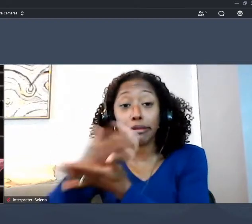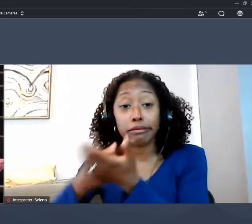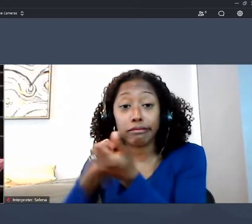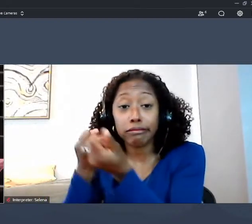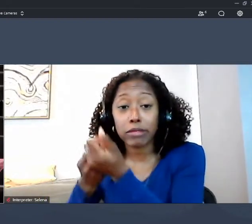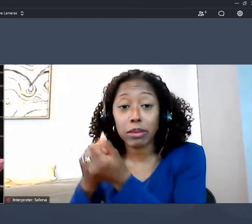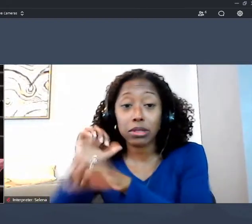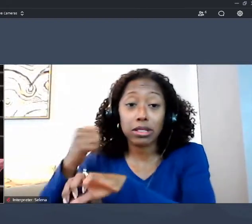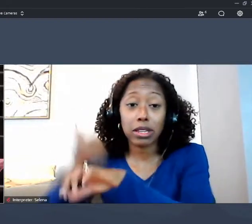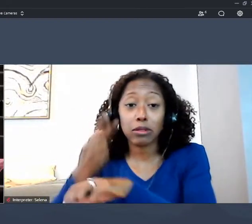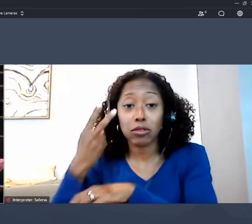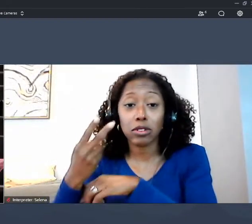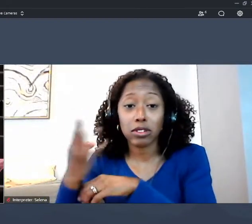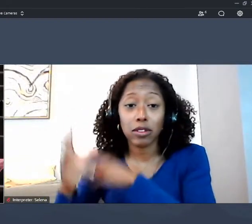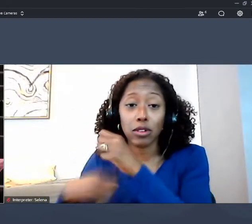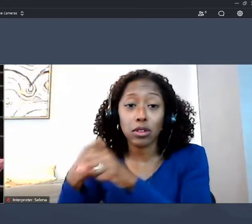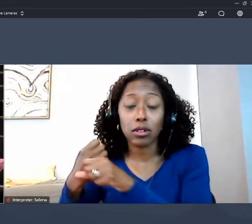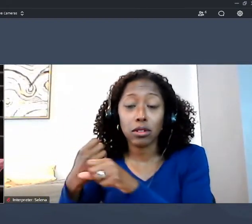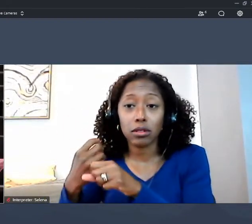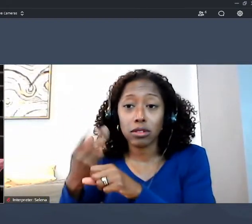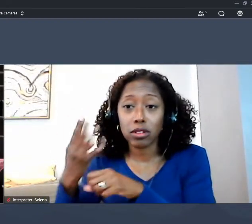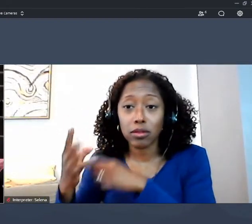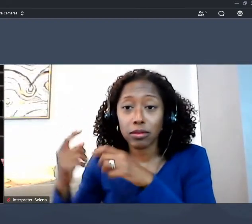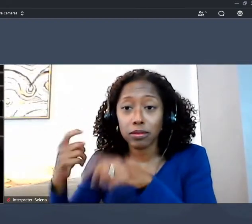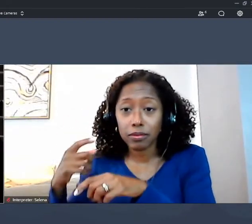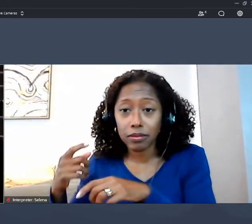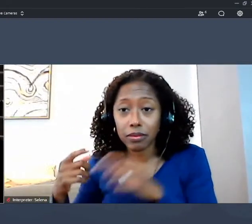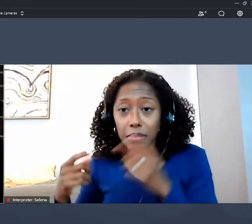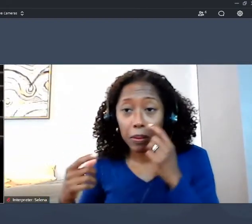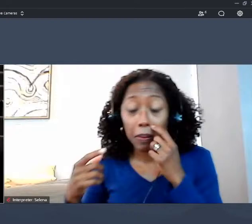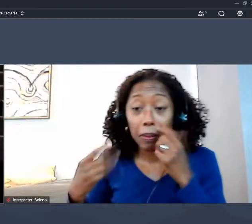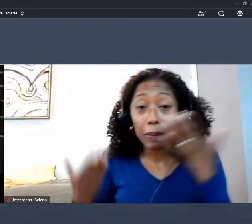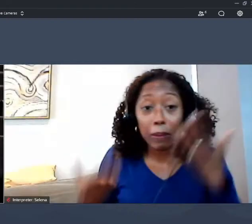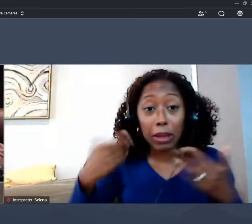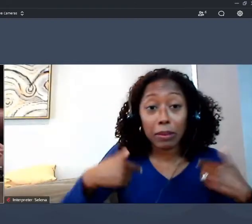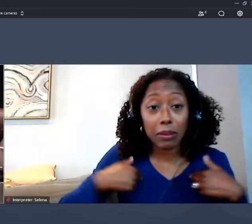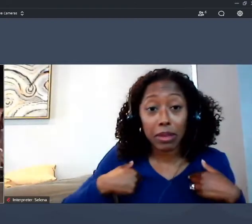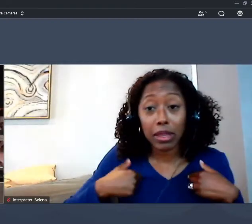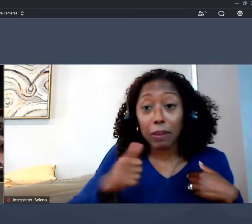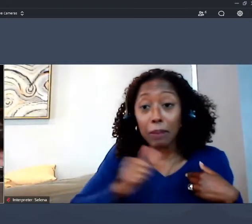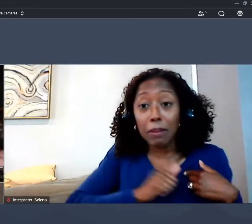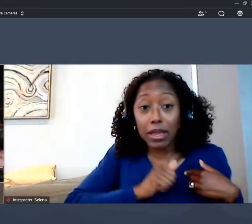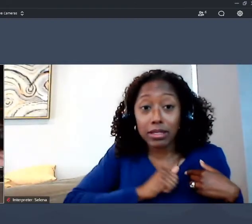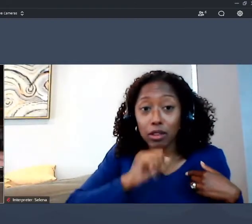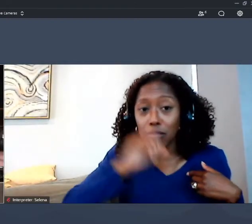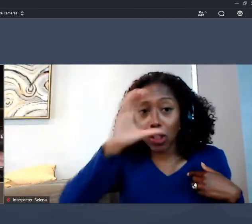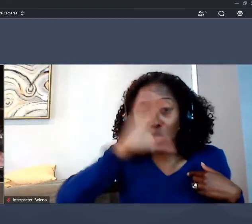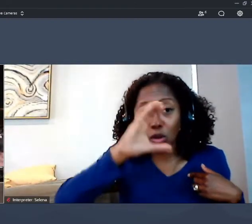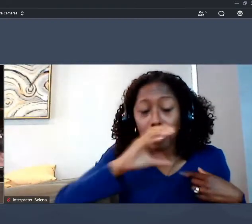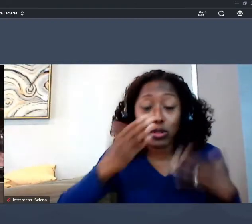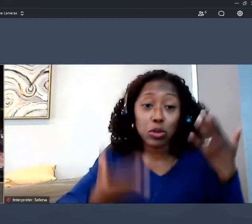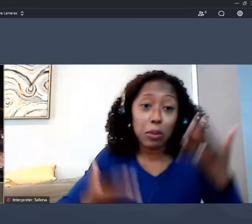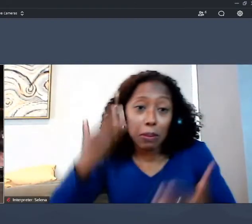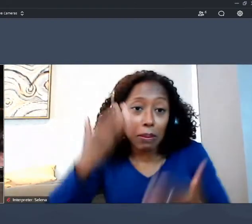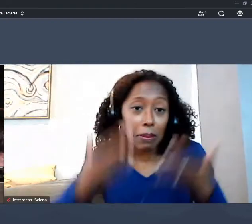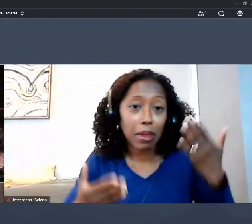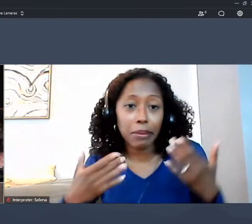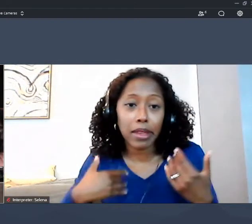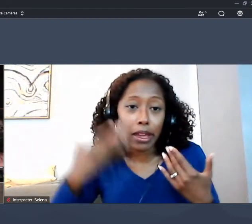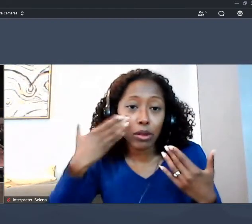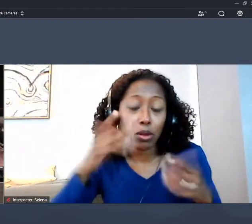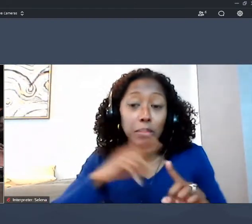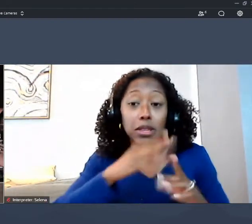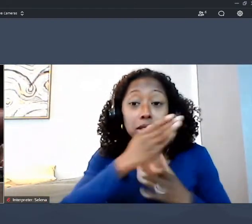Okay. And, you know, it could be one of those things that I'm not looking for that information, but if we're employing next door, some of the